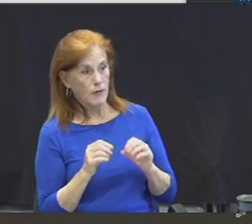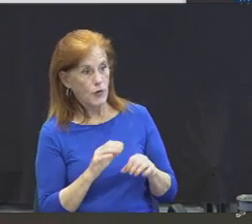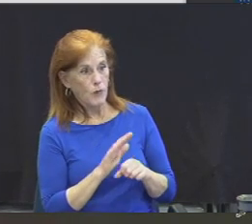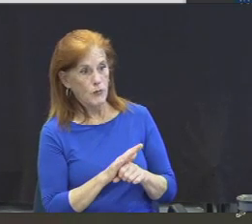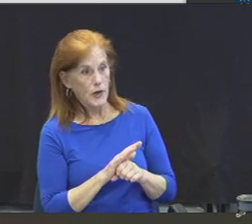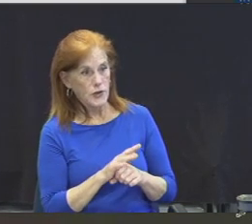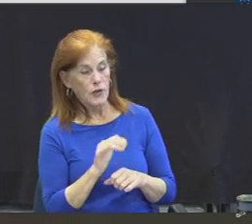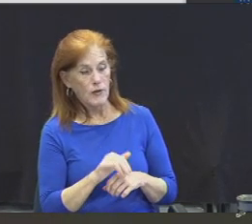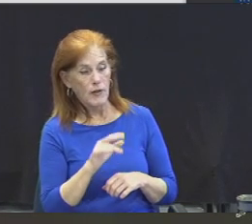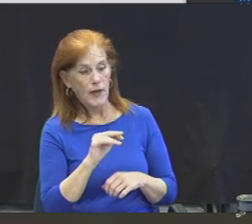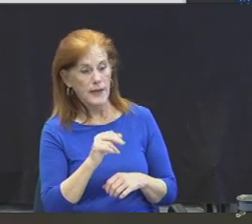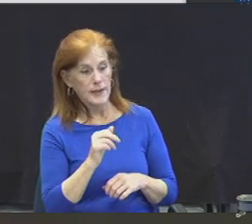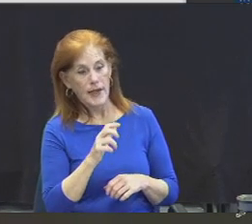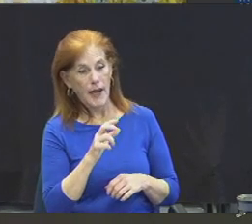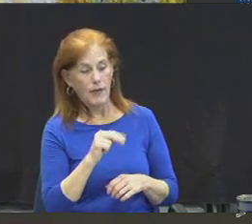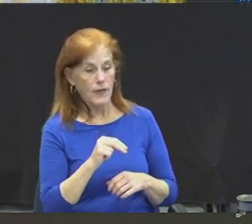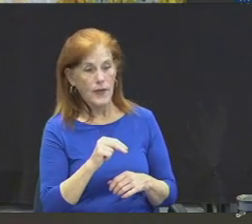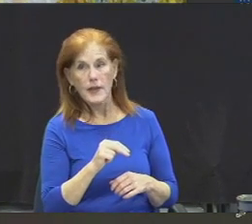that's Nathan's cue. Yeah.